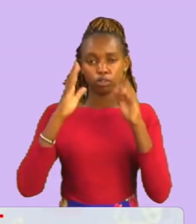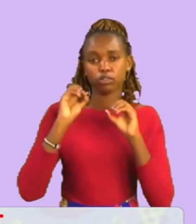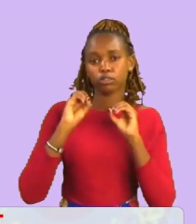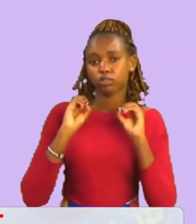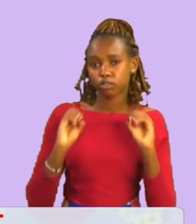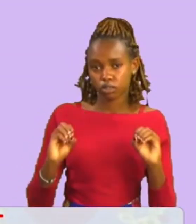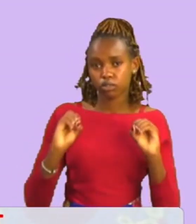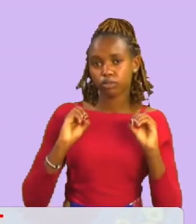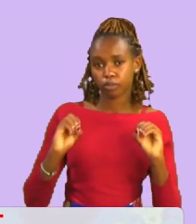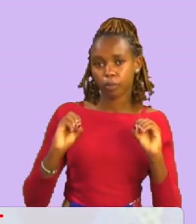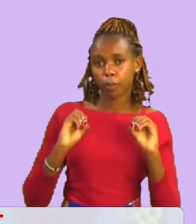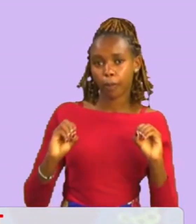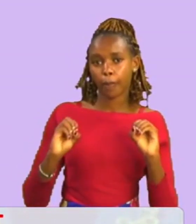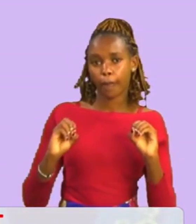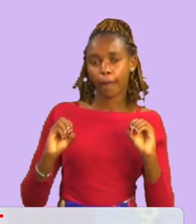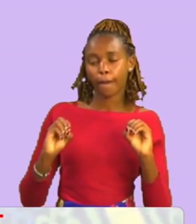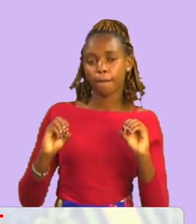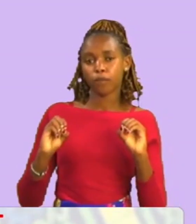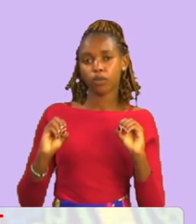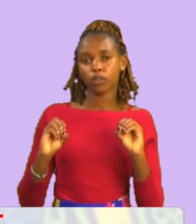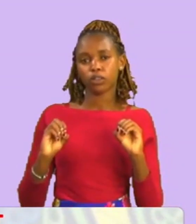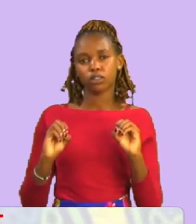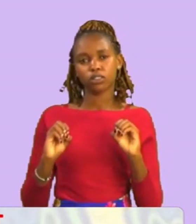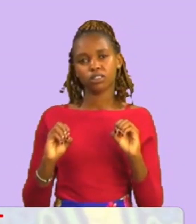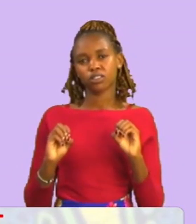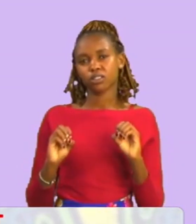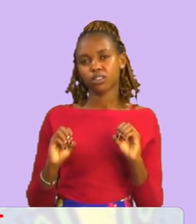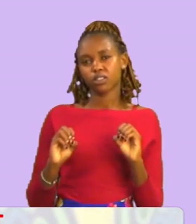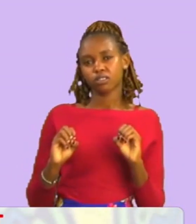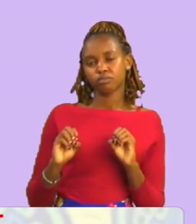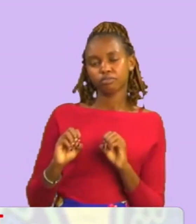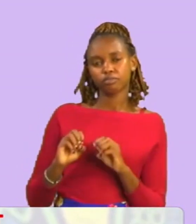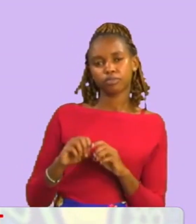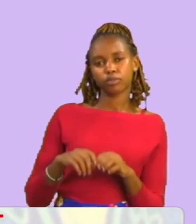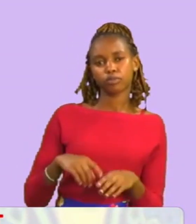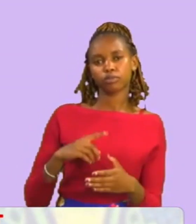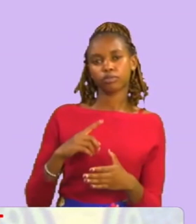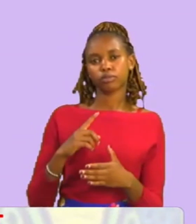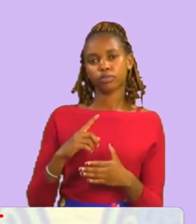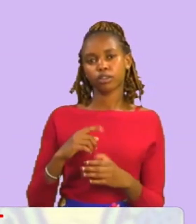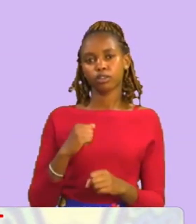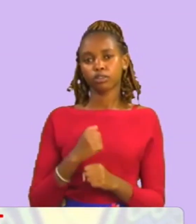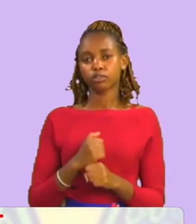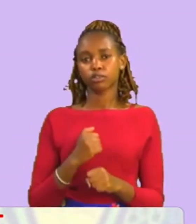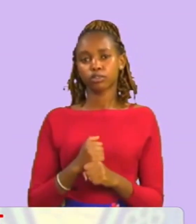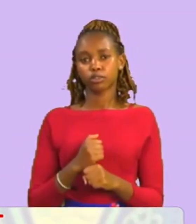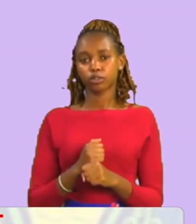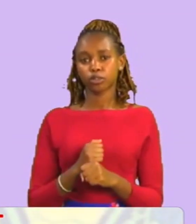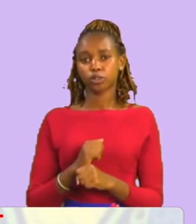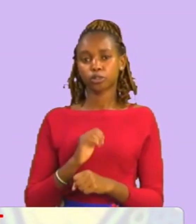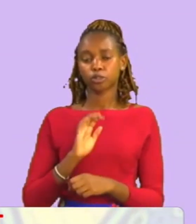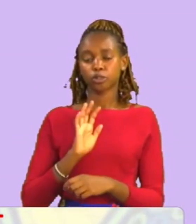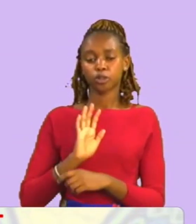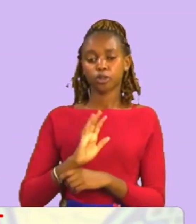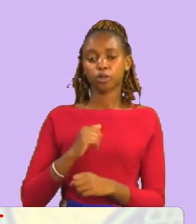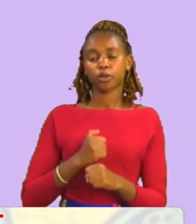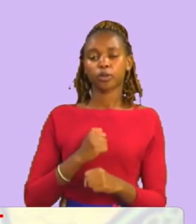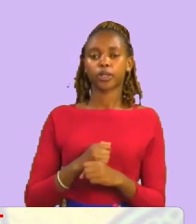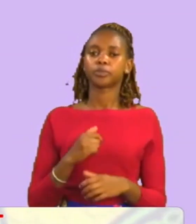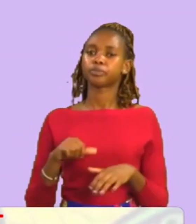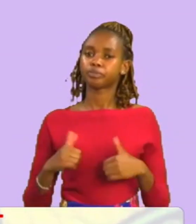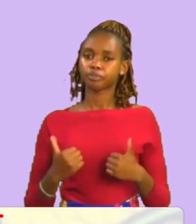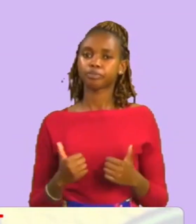that you're doing, ijalishi ni wera gani, ijalishi yuko up, what situation you are, always keep your head up high. Bele kwa sawa, ama naje watu